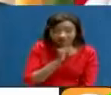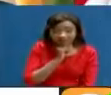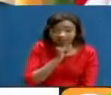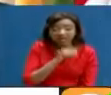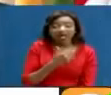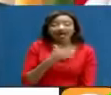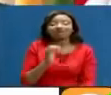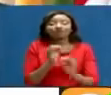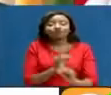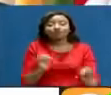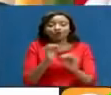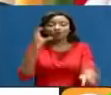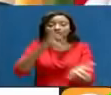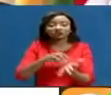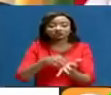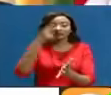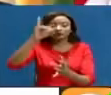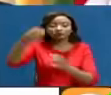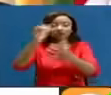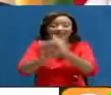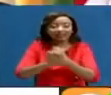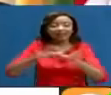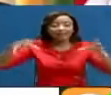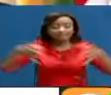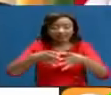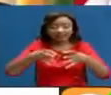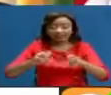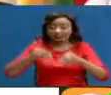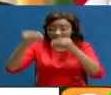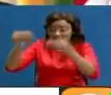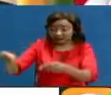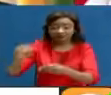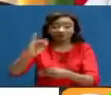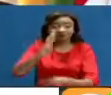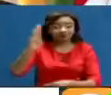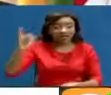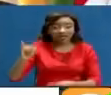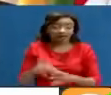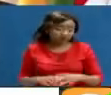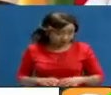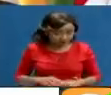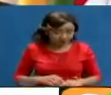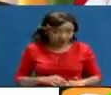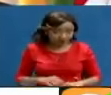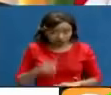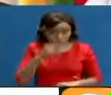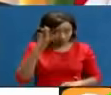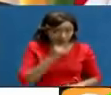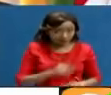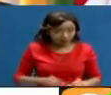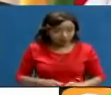there was no position that was presented to BBI that came from Jubilee as a